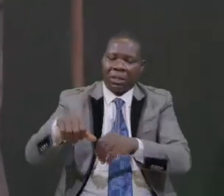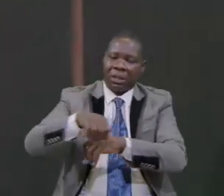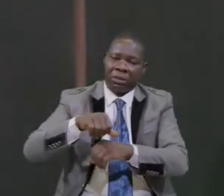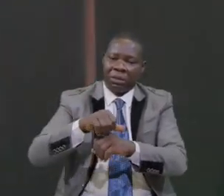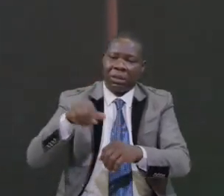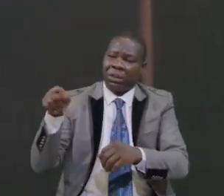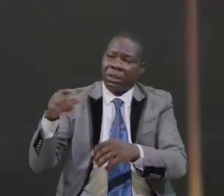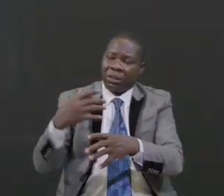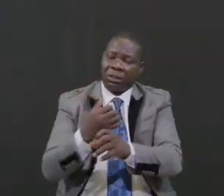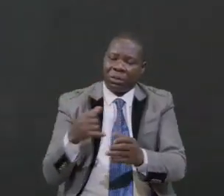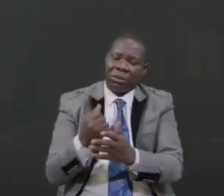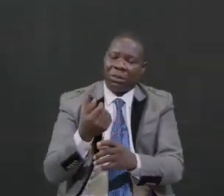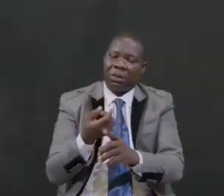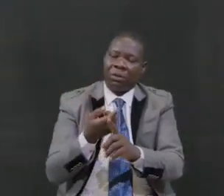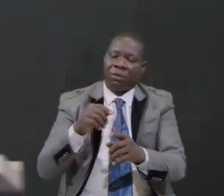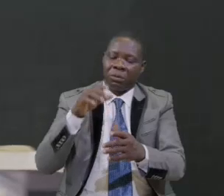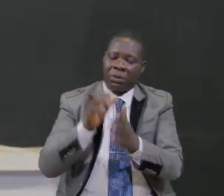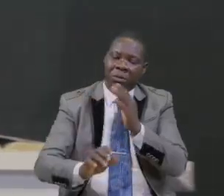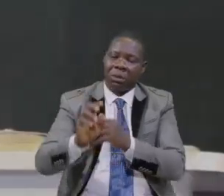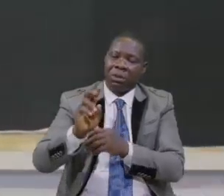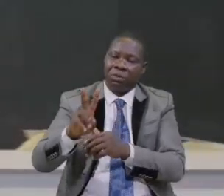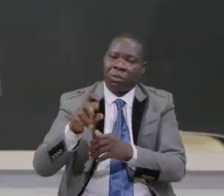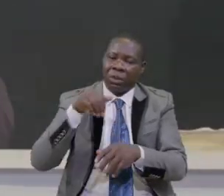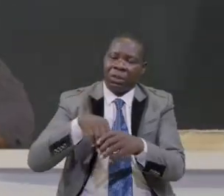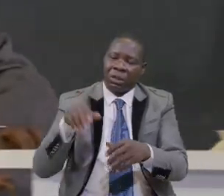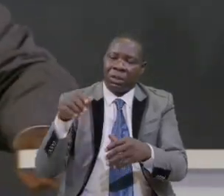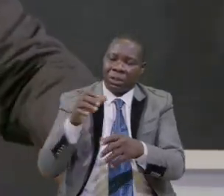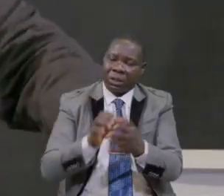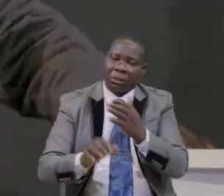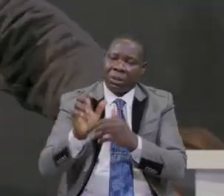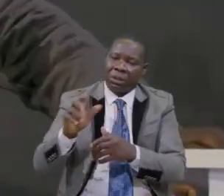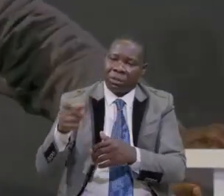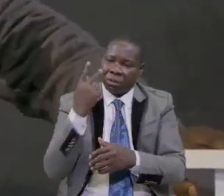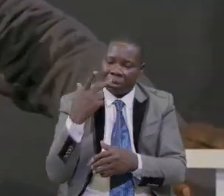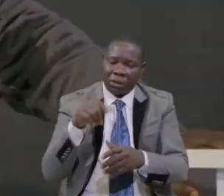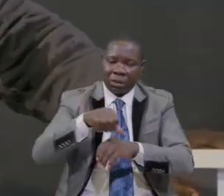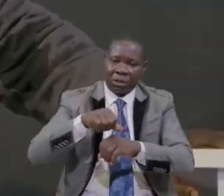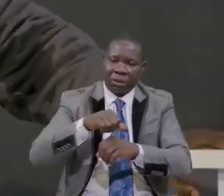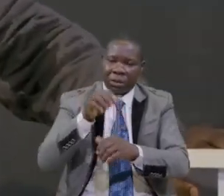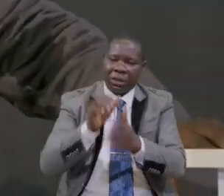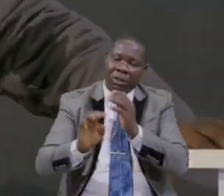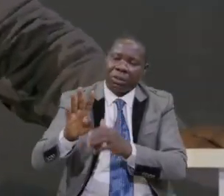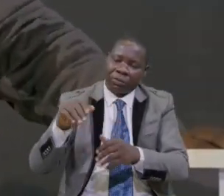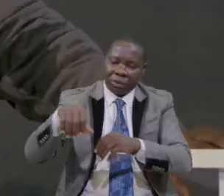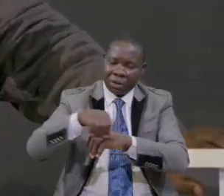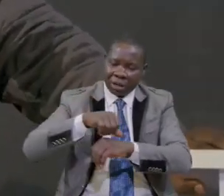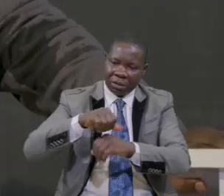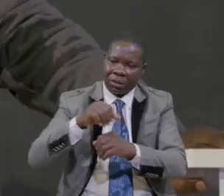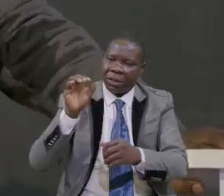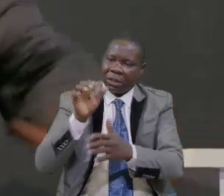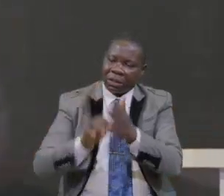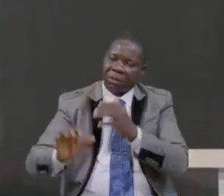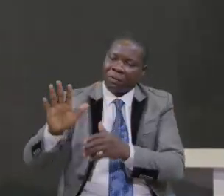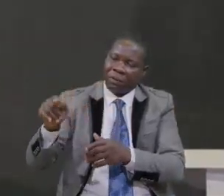the anointing. Look at chapter 4, you see the anointing. Look at chapter 5, you see the anointing still operating. Look at chapter